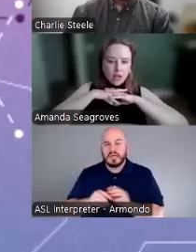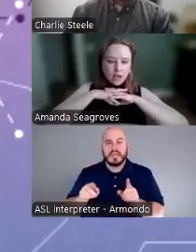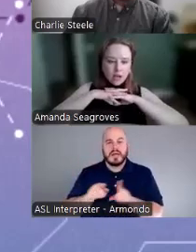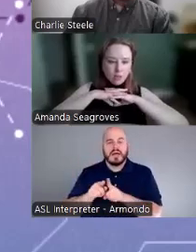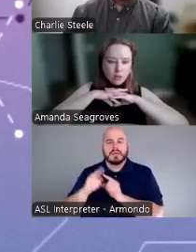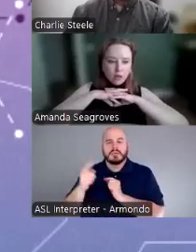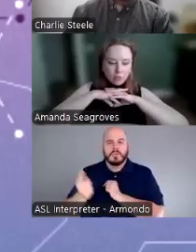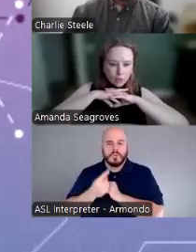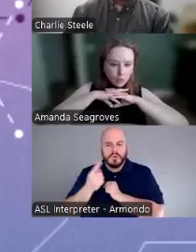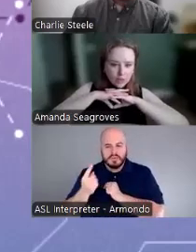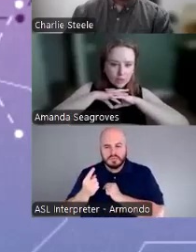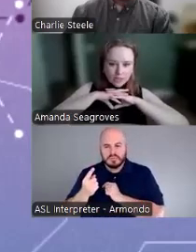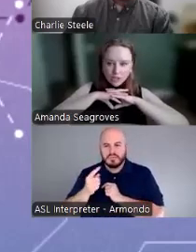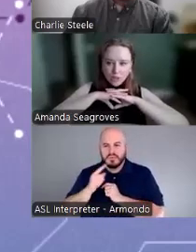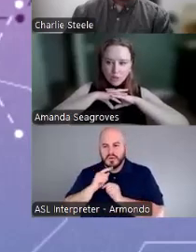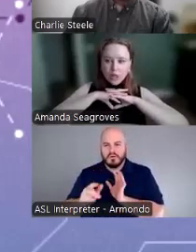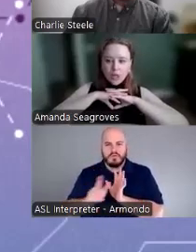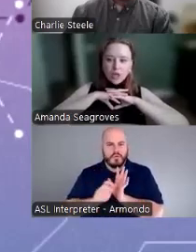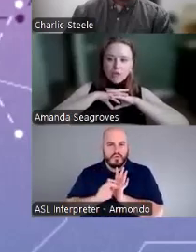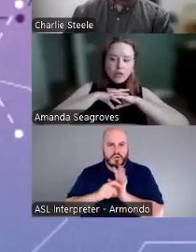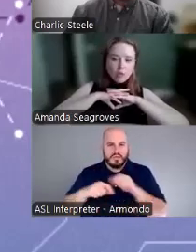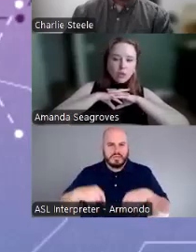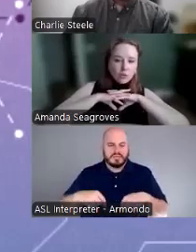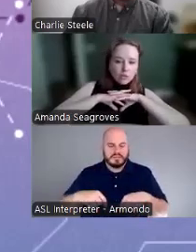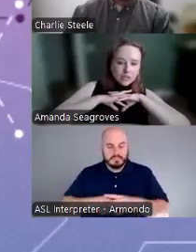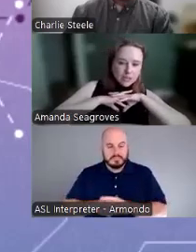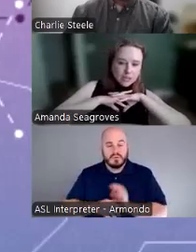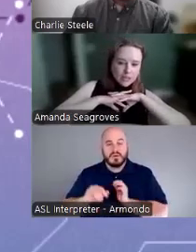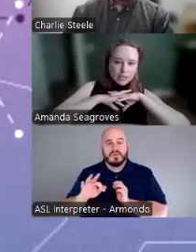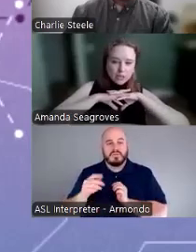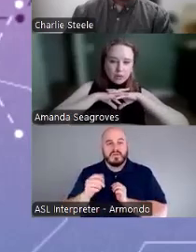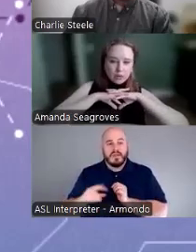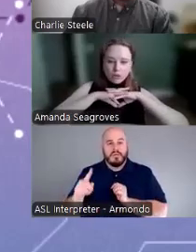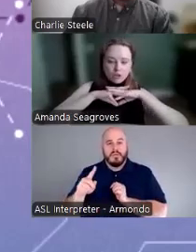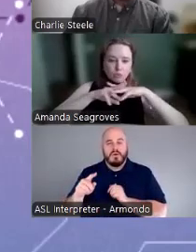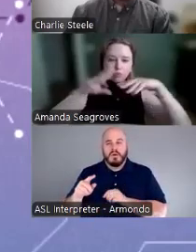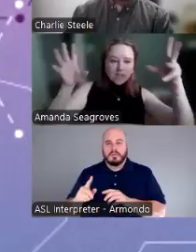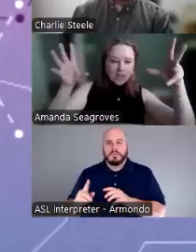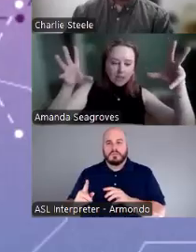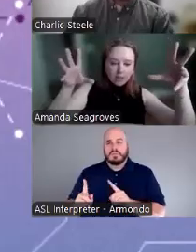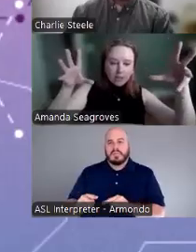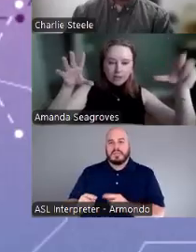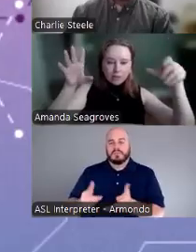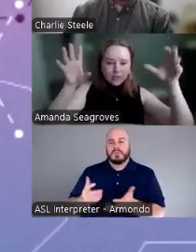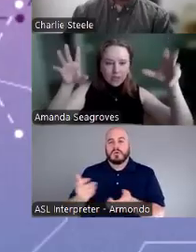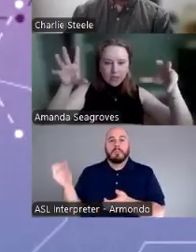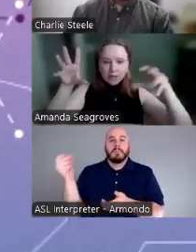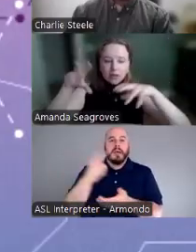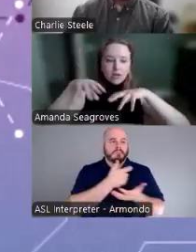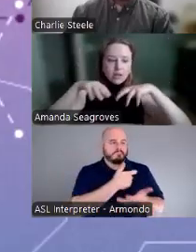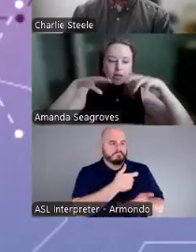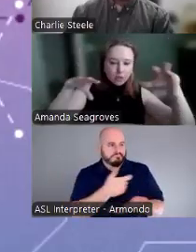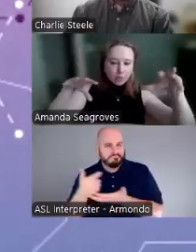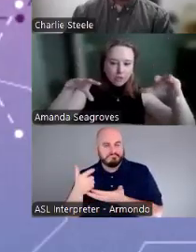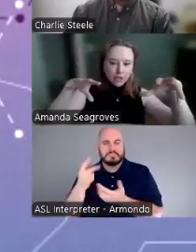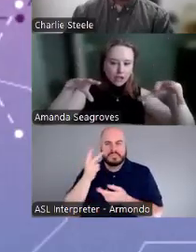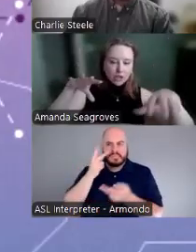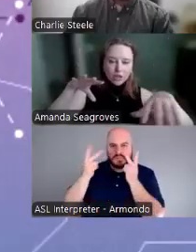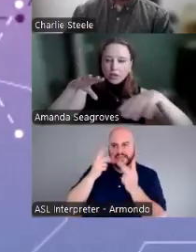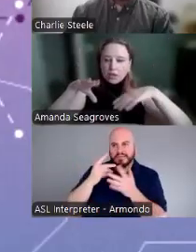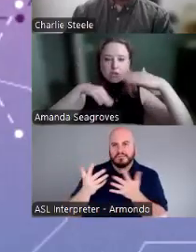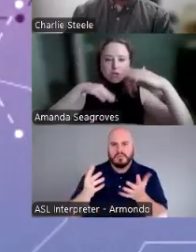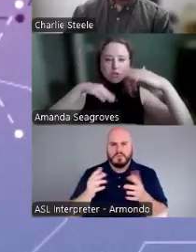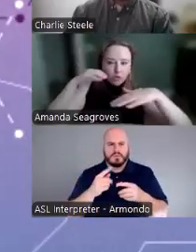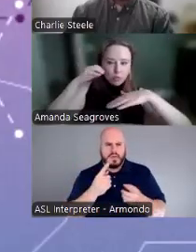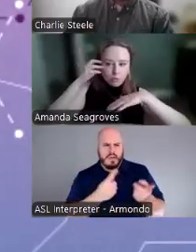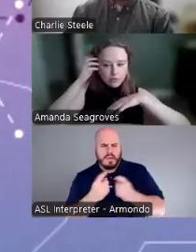always, we are recording this. So if anyone who is attending this, wants to revisit anything that was said in this